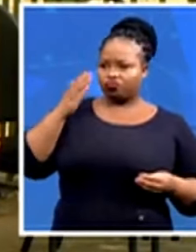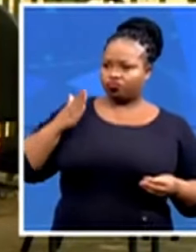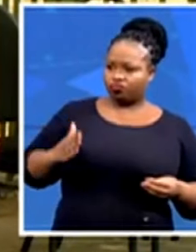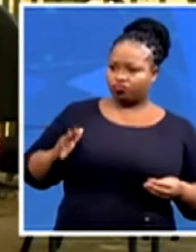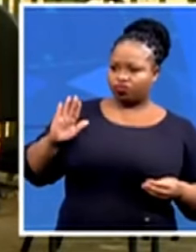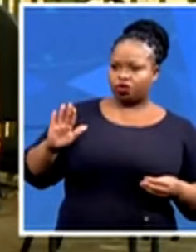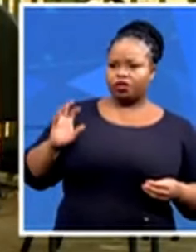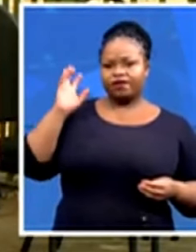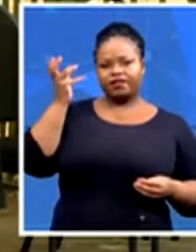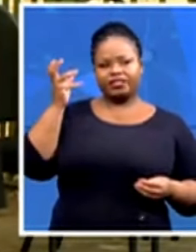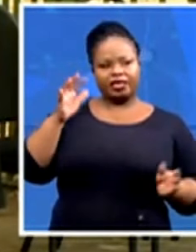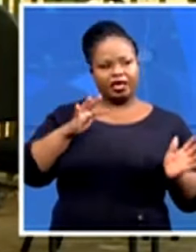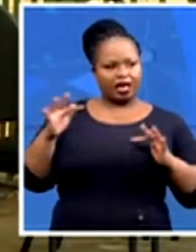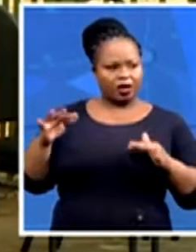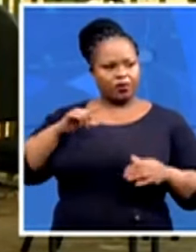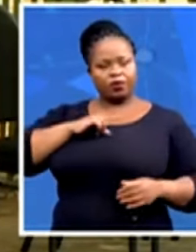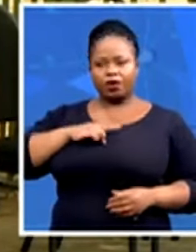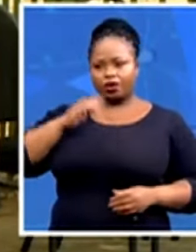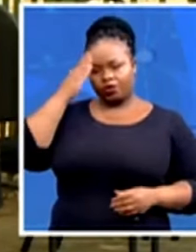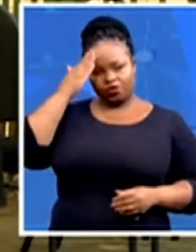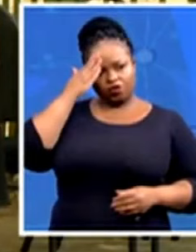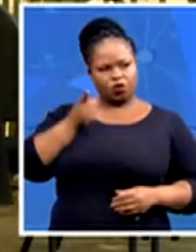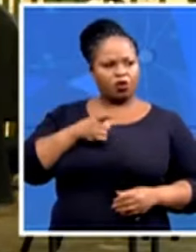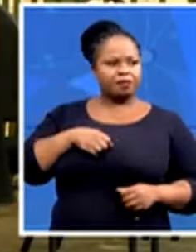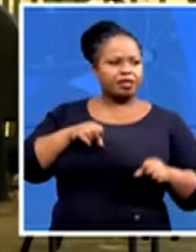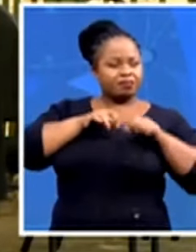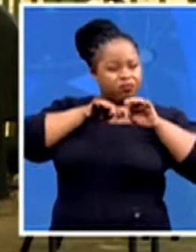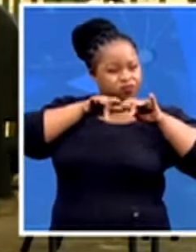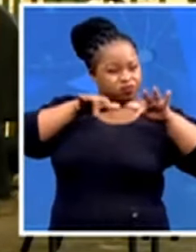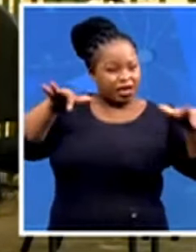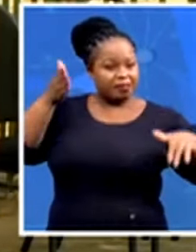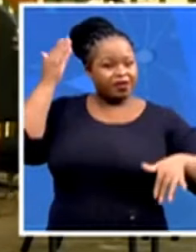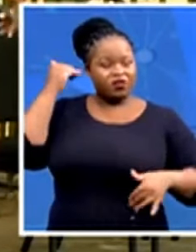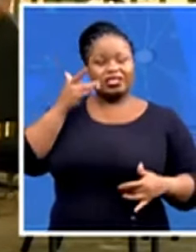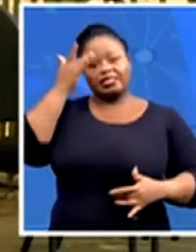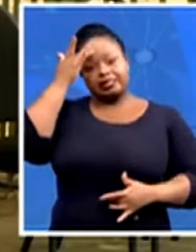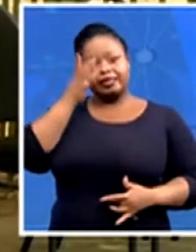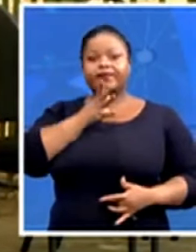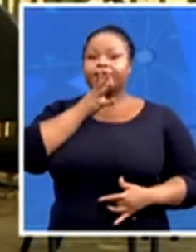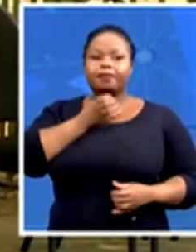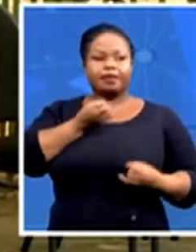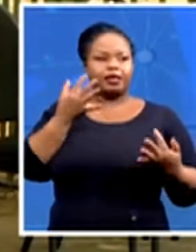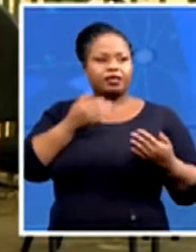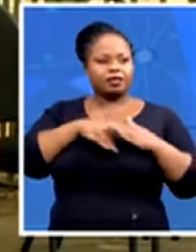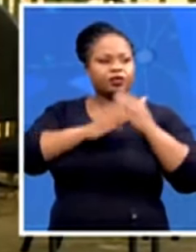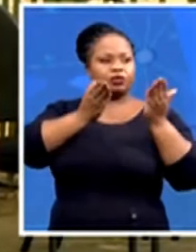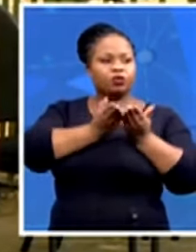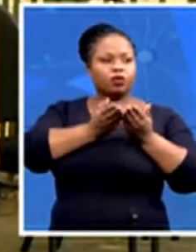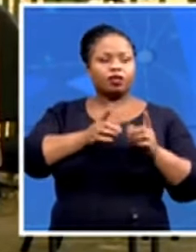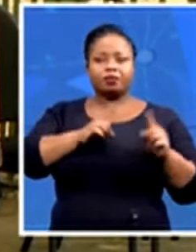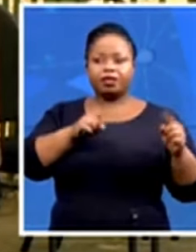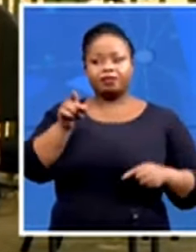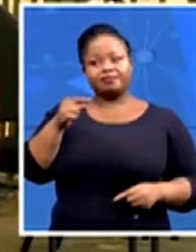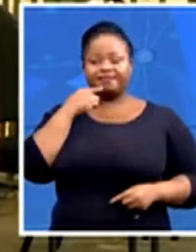it's been a super spreader at some point when it comes to schools. But Howard saying that for now